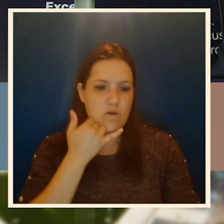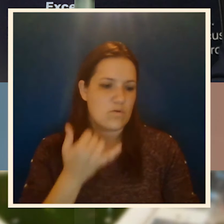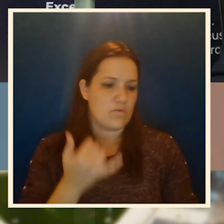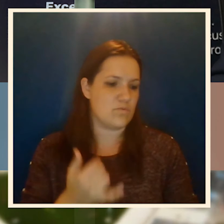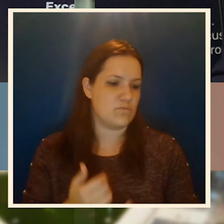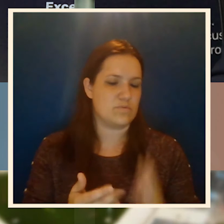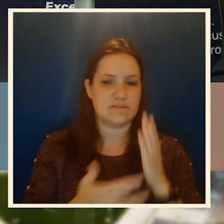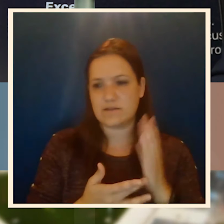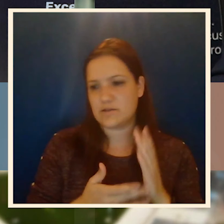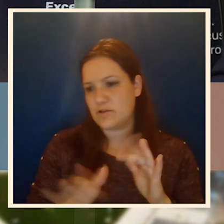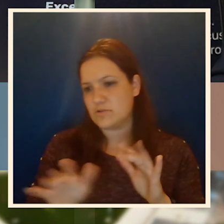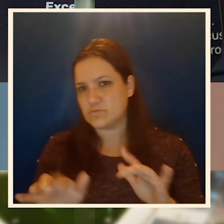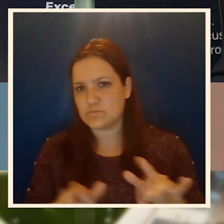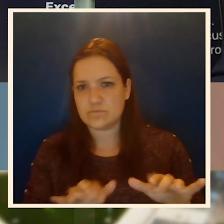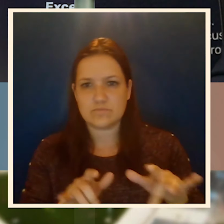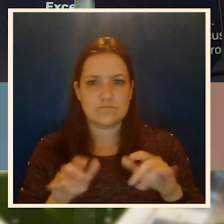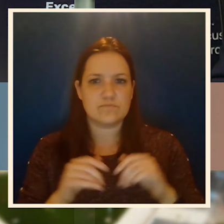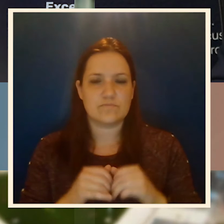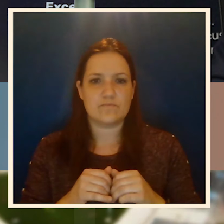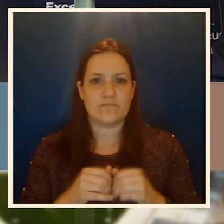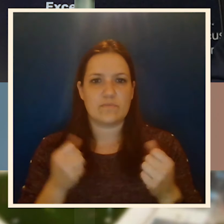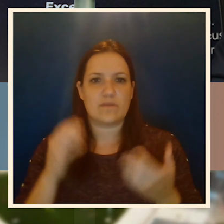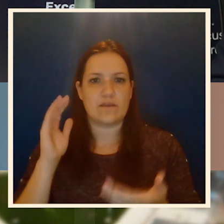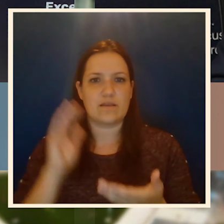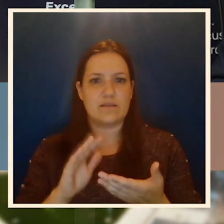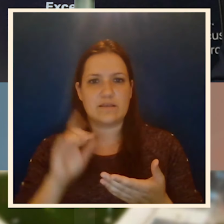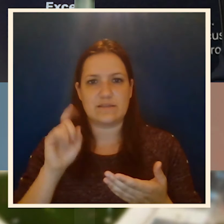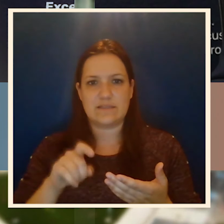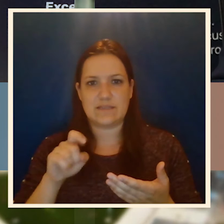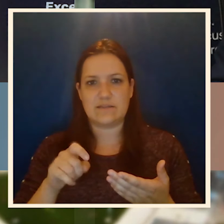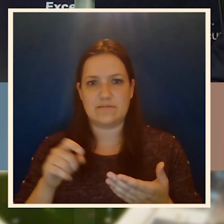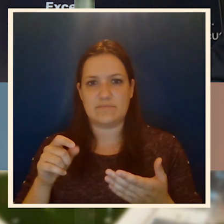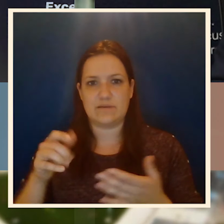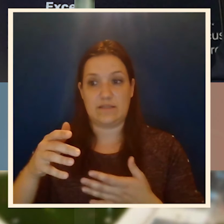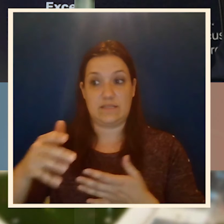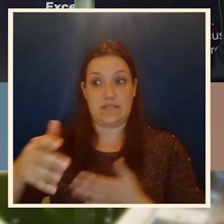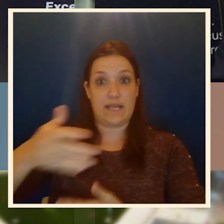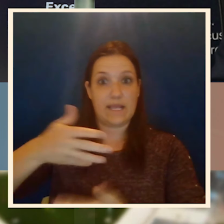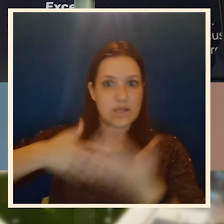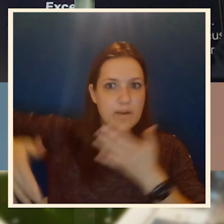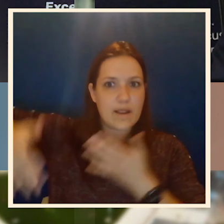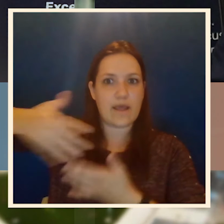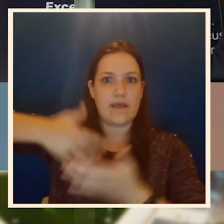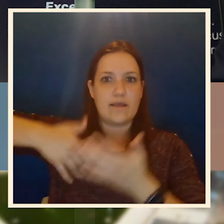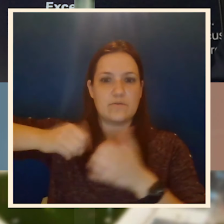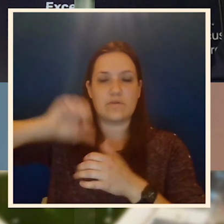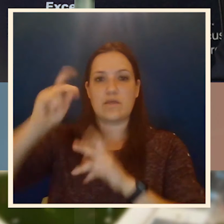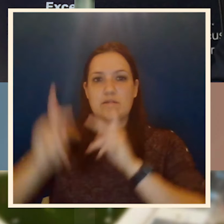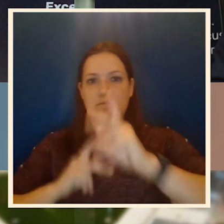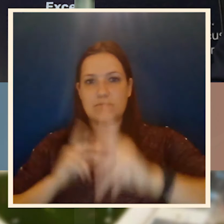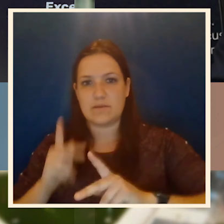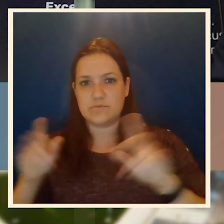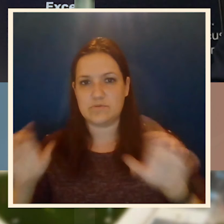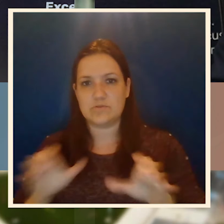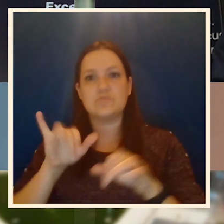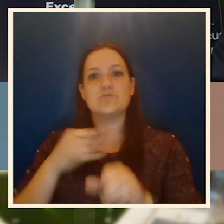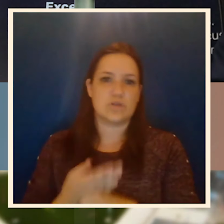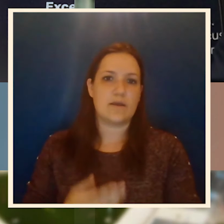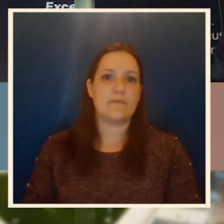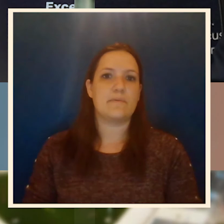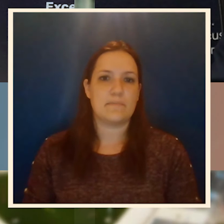Real technology-based, a lot less need to actually interact with other people to be able to do your